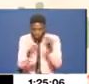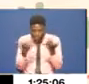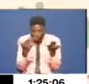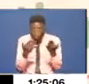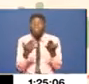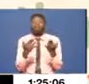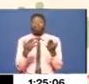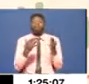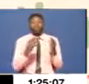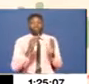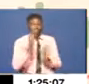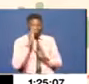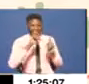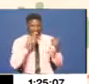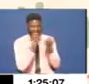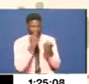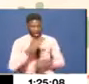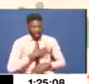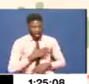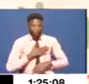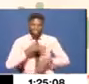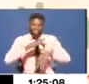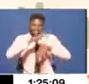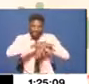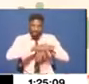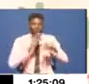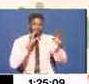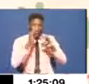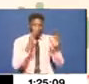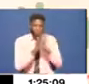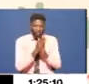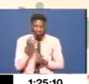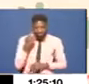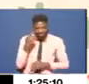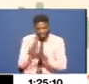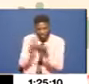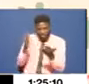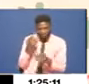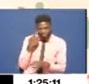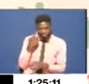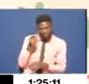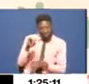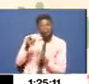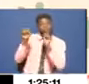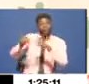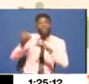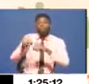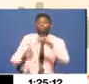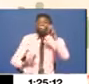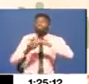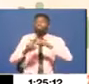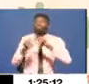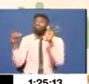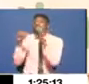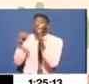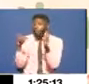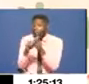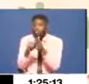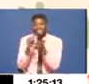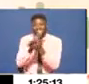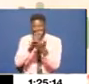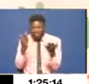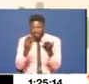in time, in terms of the indicators that are emerging, if the issues you think that are likely